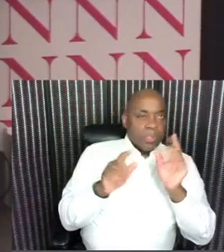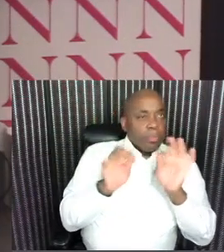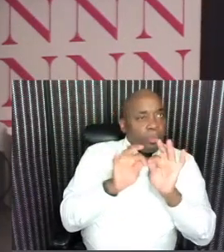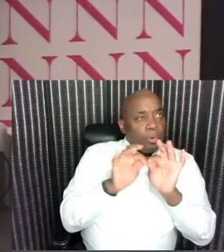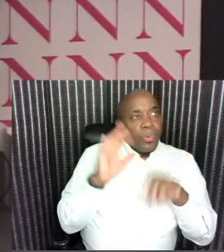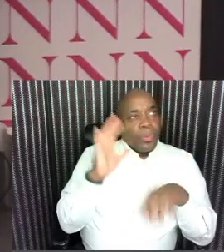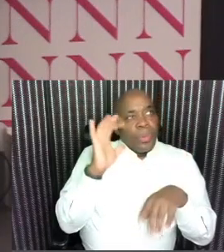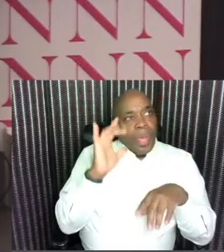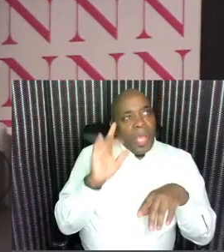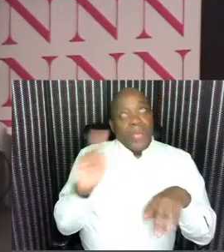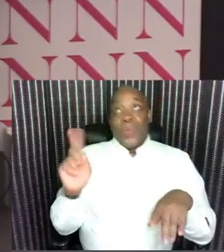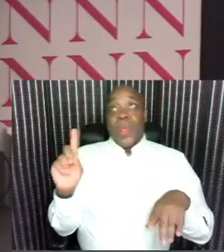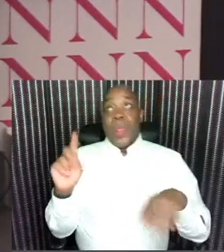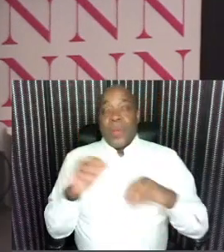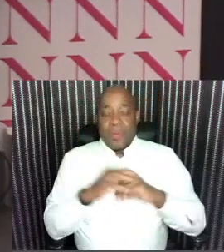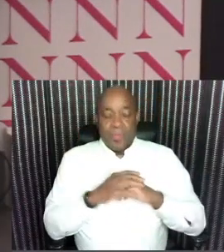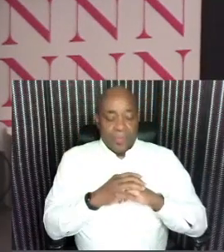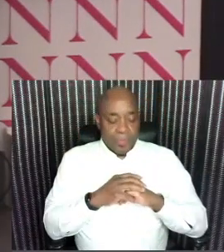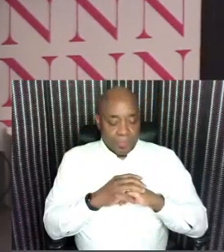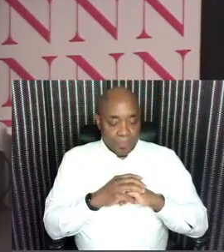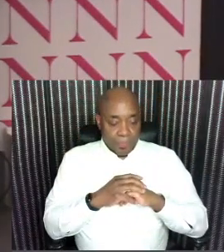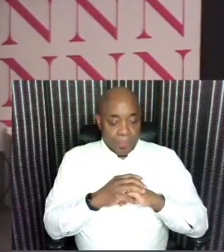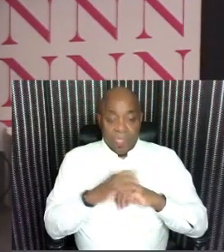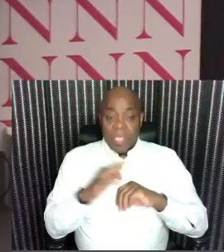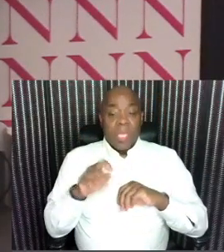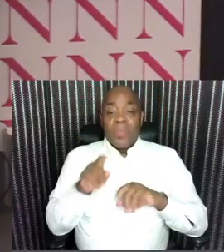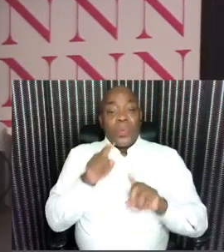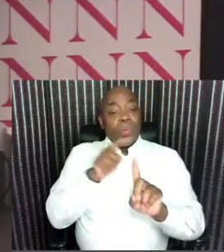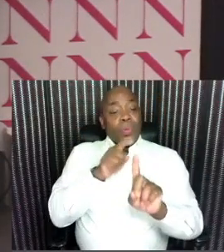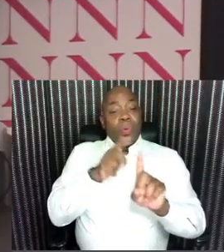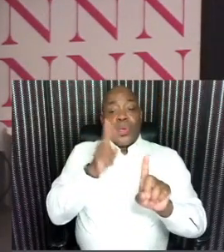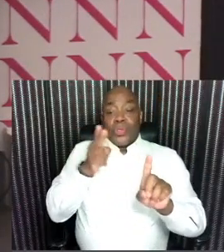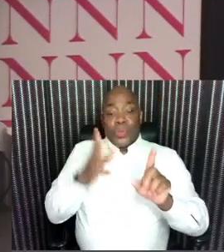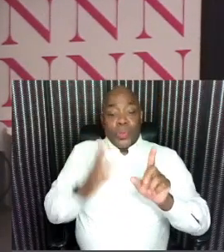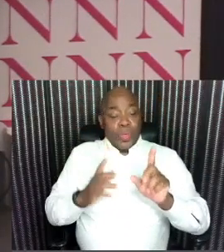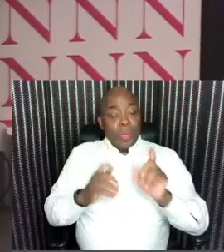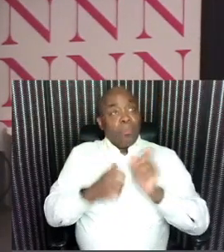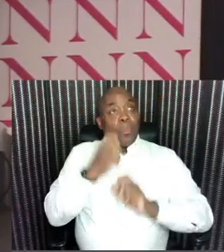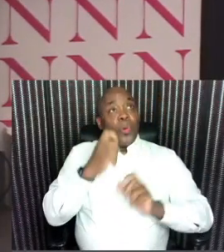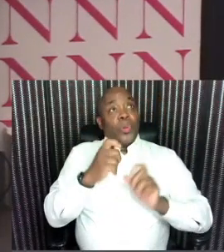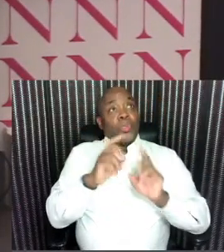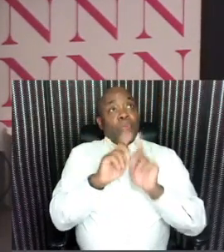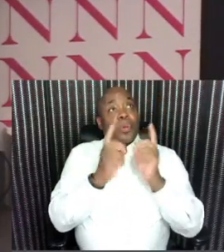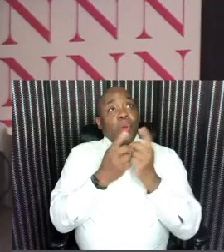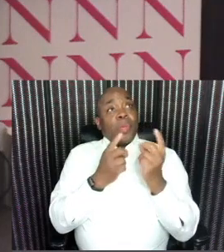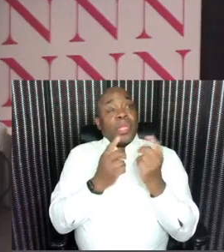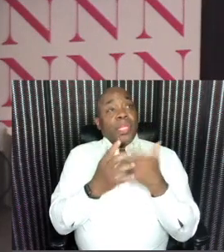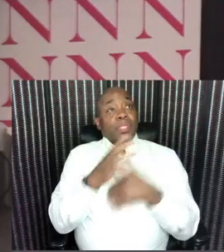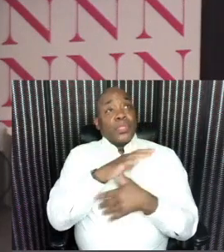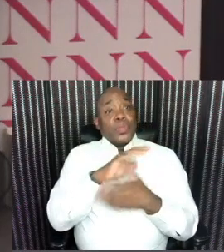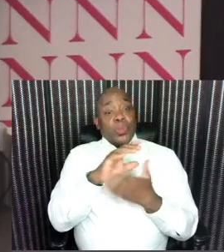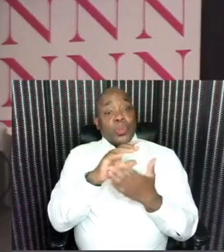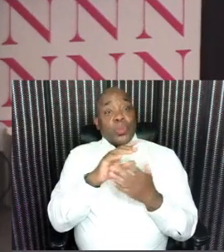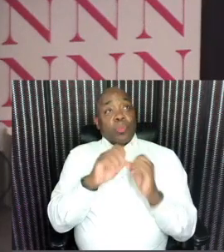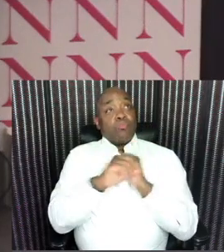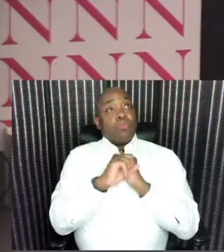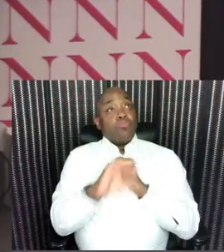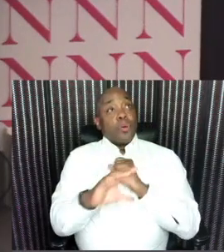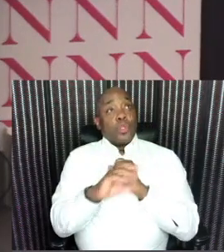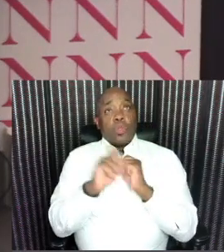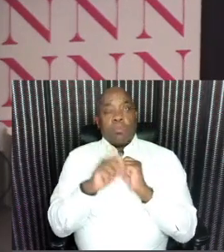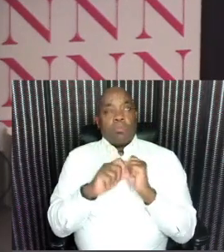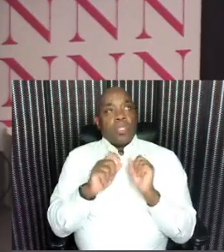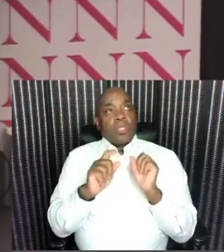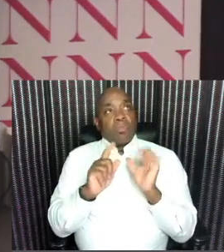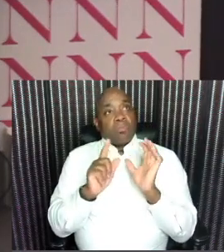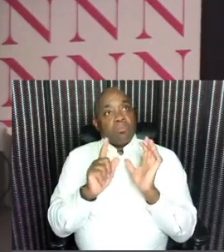historian, most departments write their tenure promotion, you have to publish in a historical